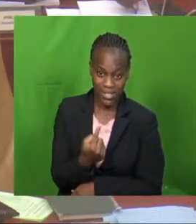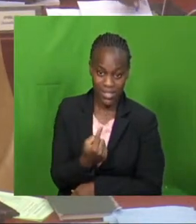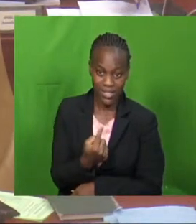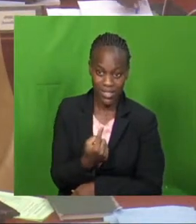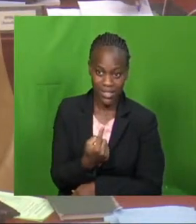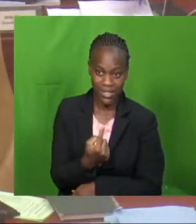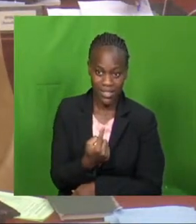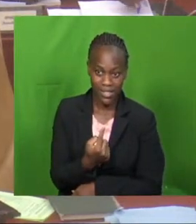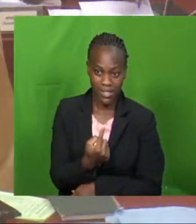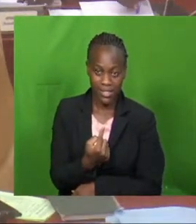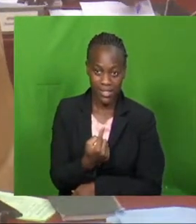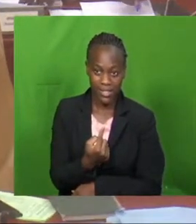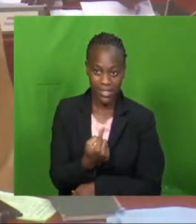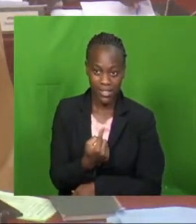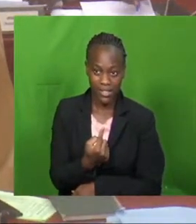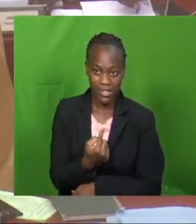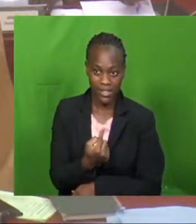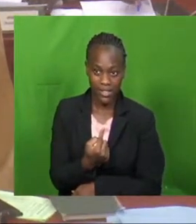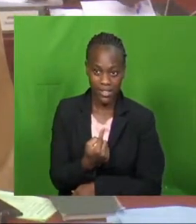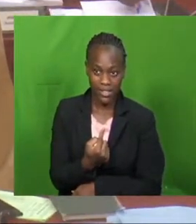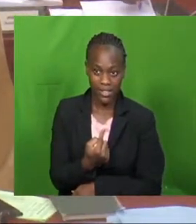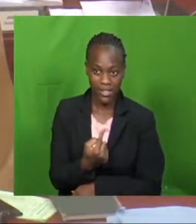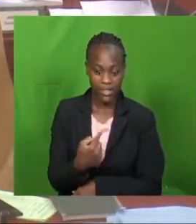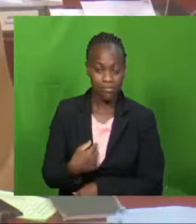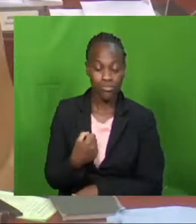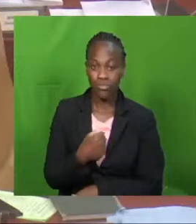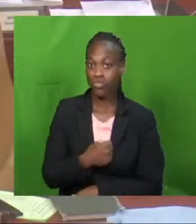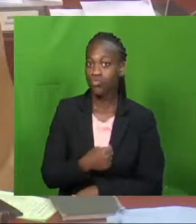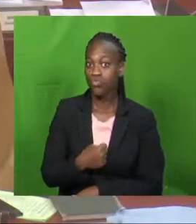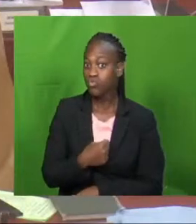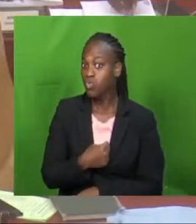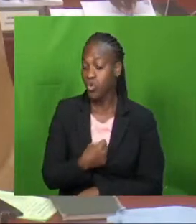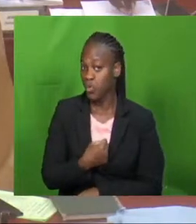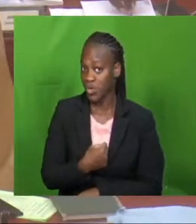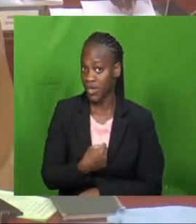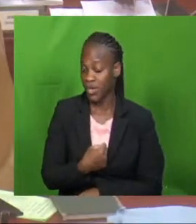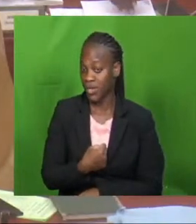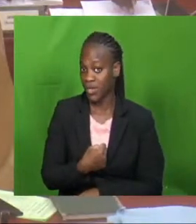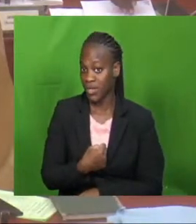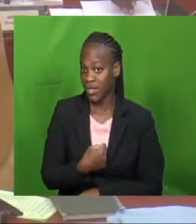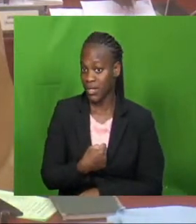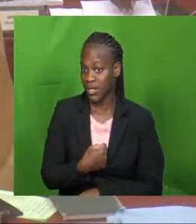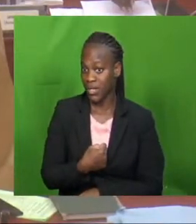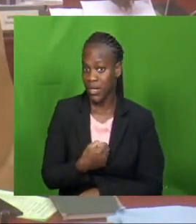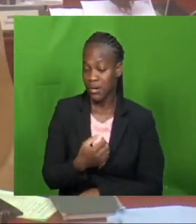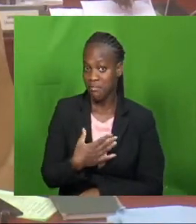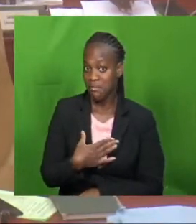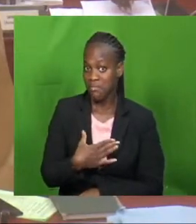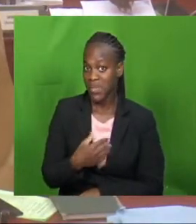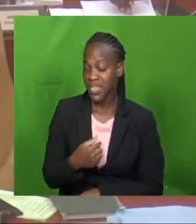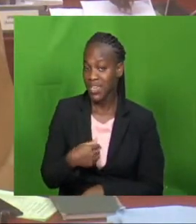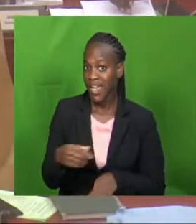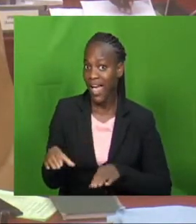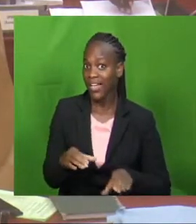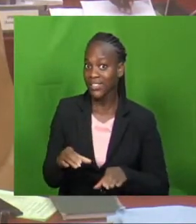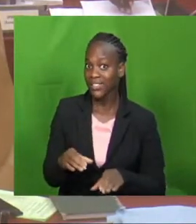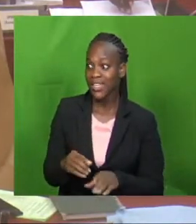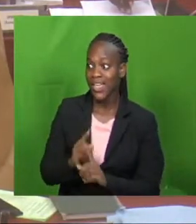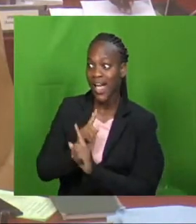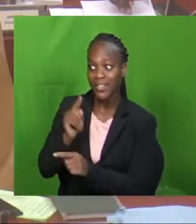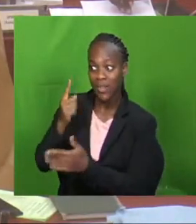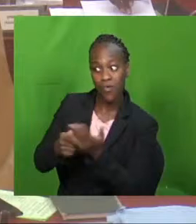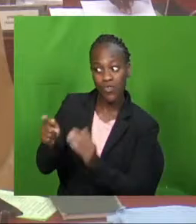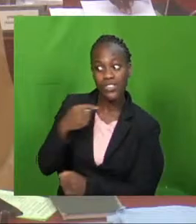Mr. Speaker, I'm sorry to say, my reaction was in direct response to what he